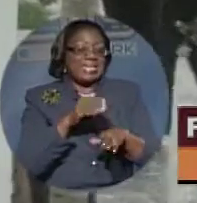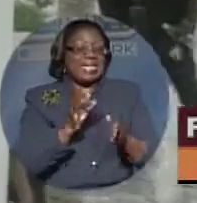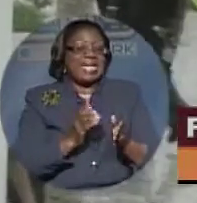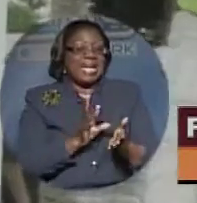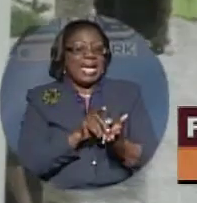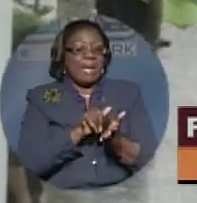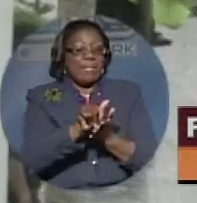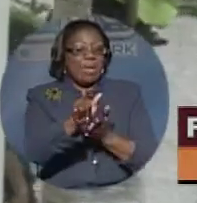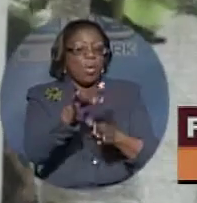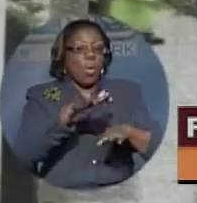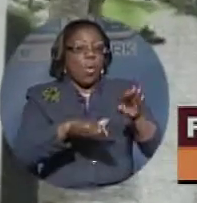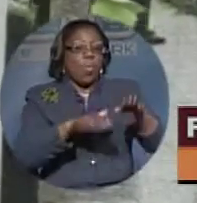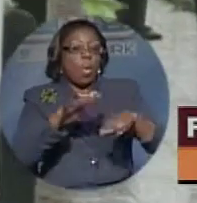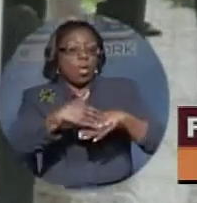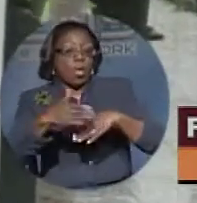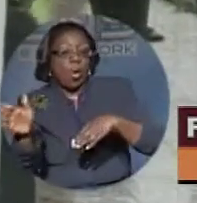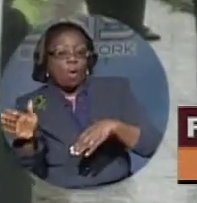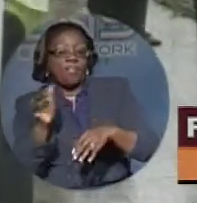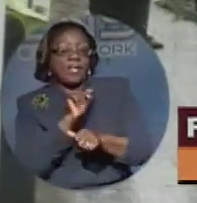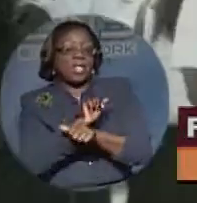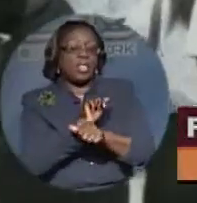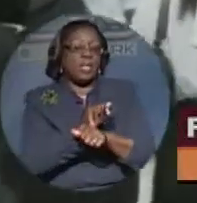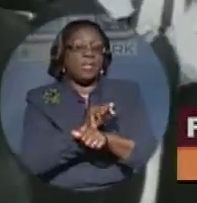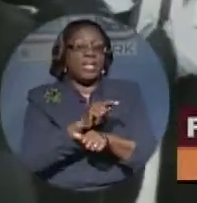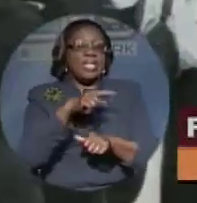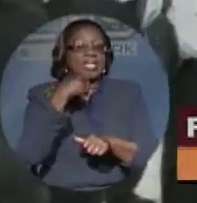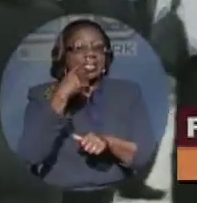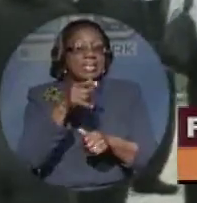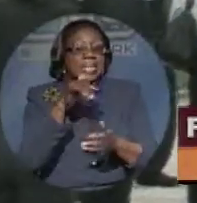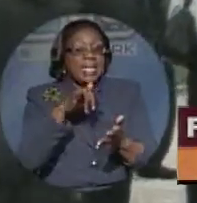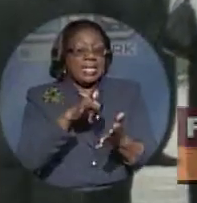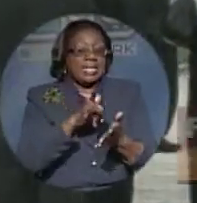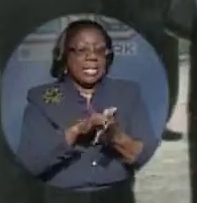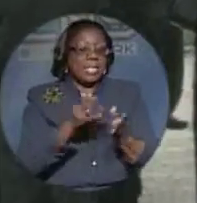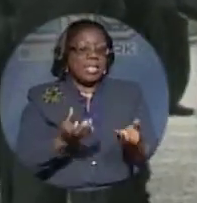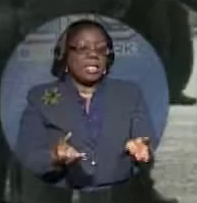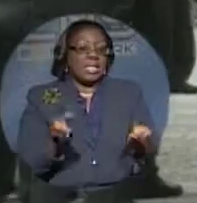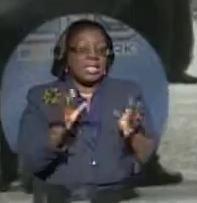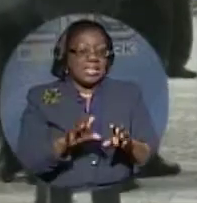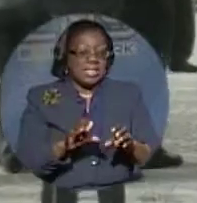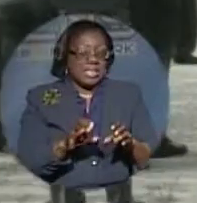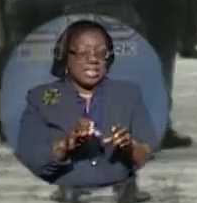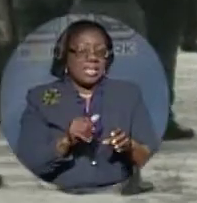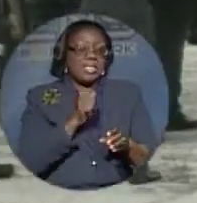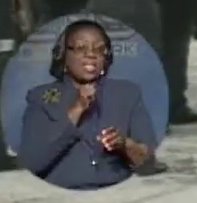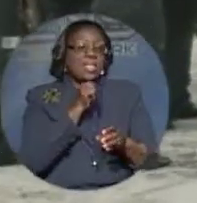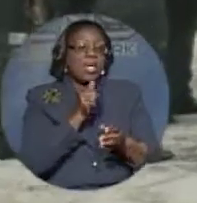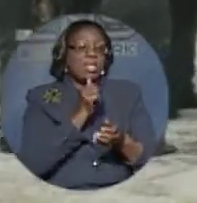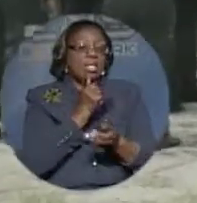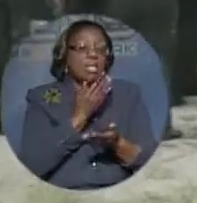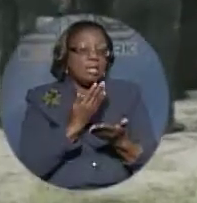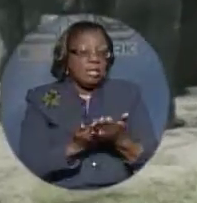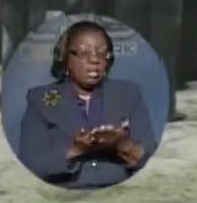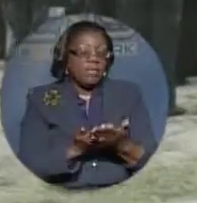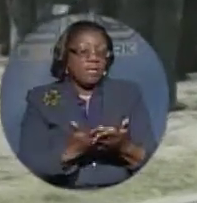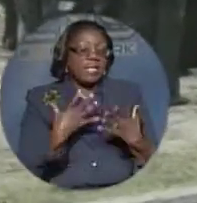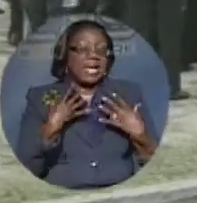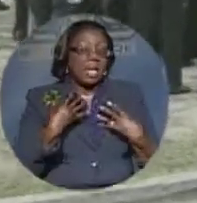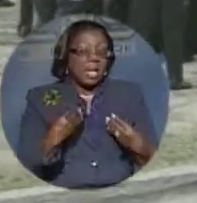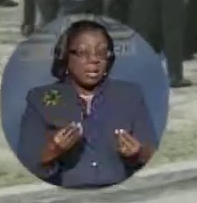the job briefly, citing outstanding overtime payments and health and safety concerns linked to an ongoing sewage problem.